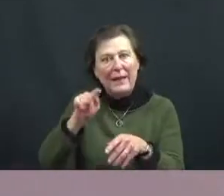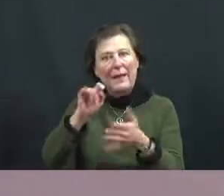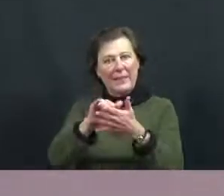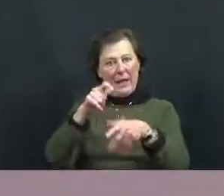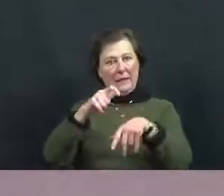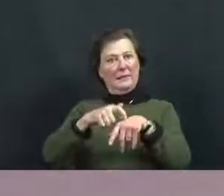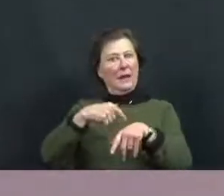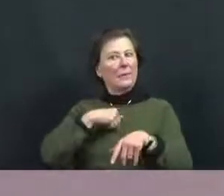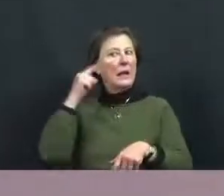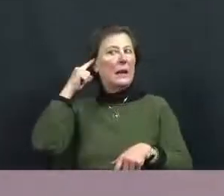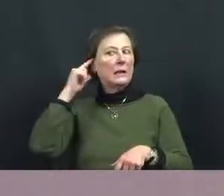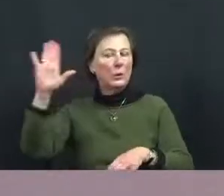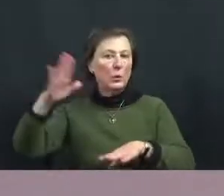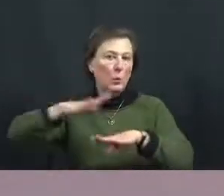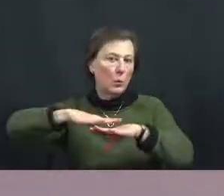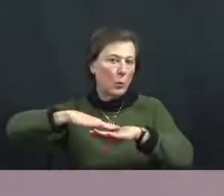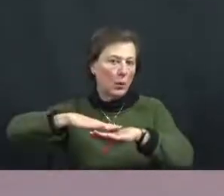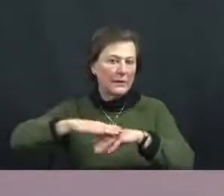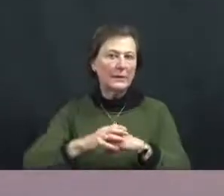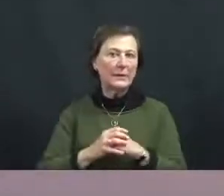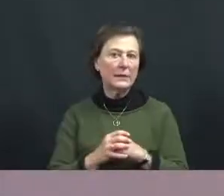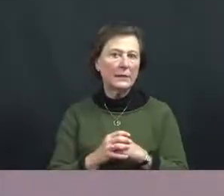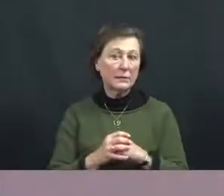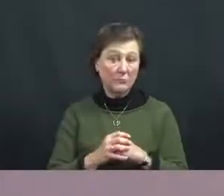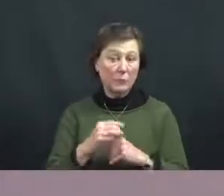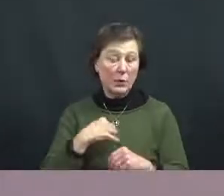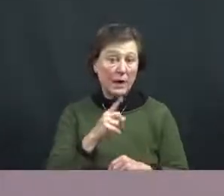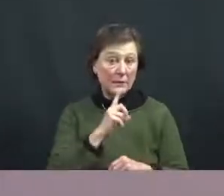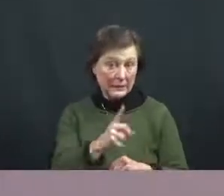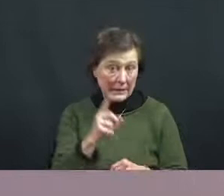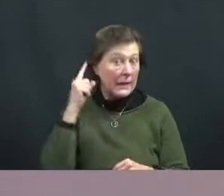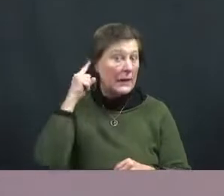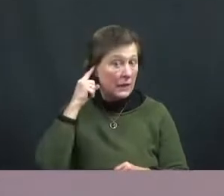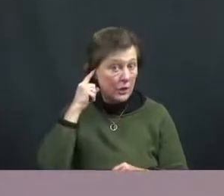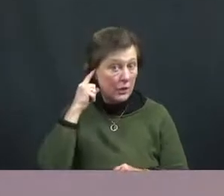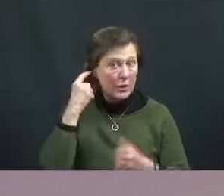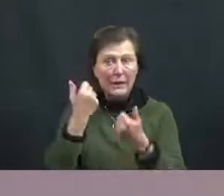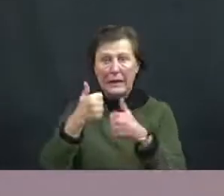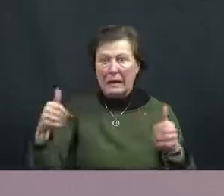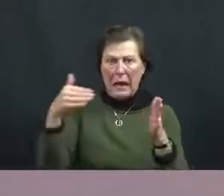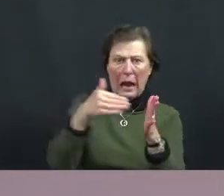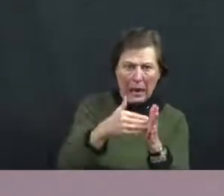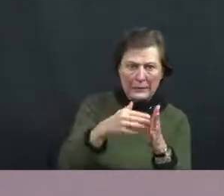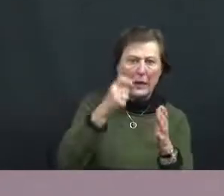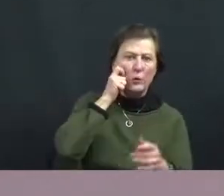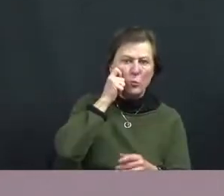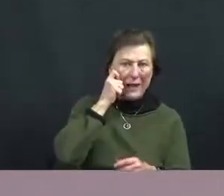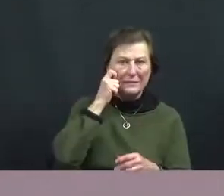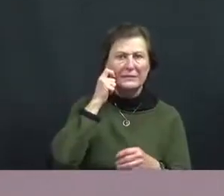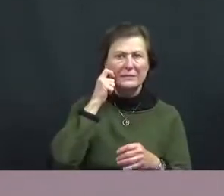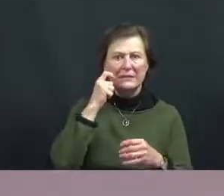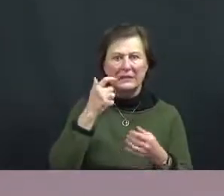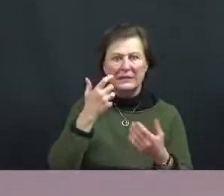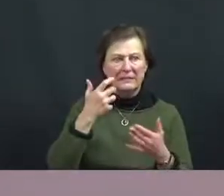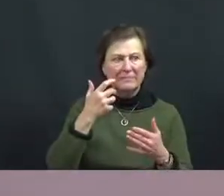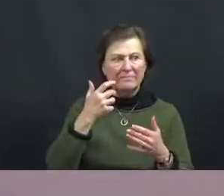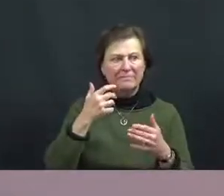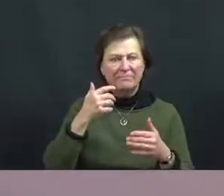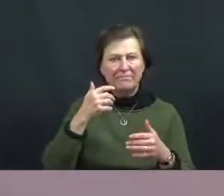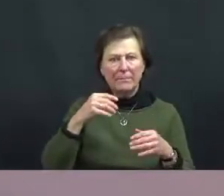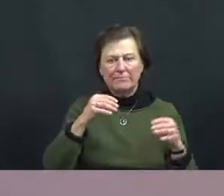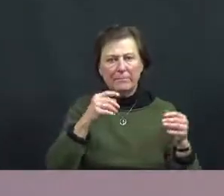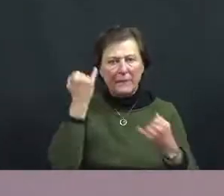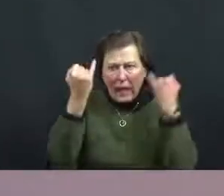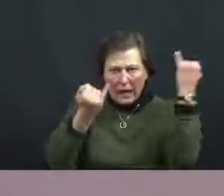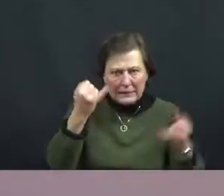hear her warning. Whenever I did hear about any anti-racist initiatives in the Unitarian